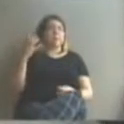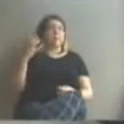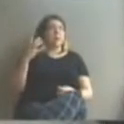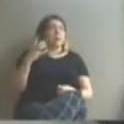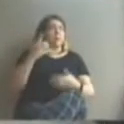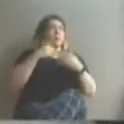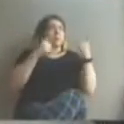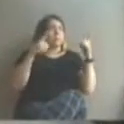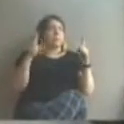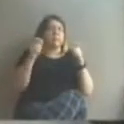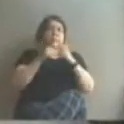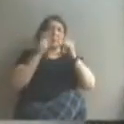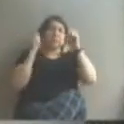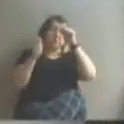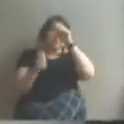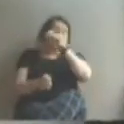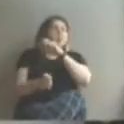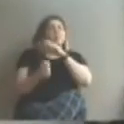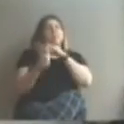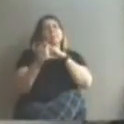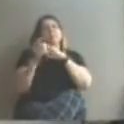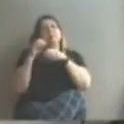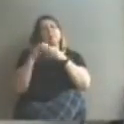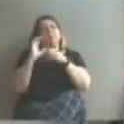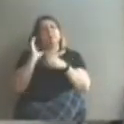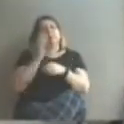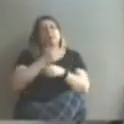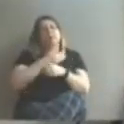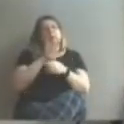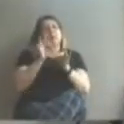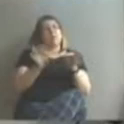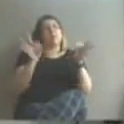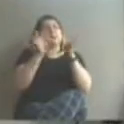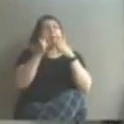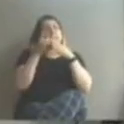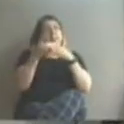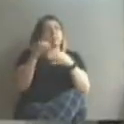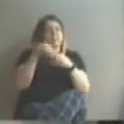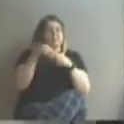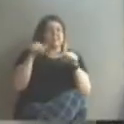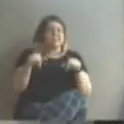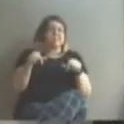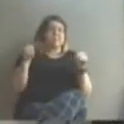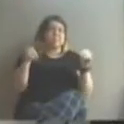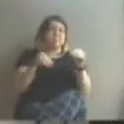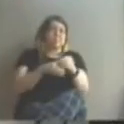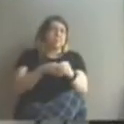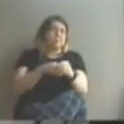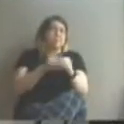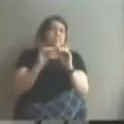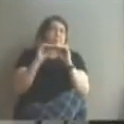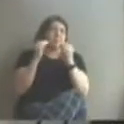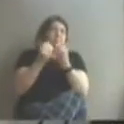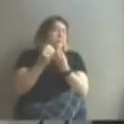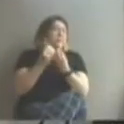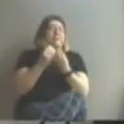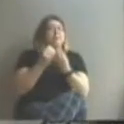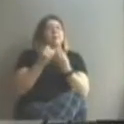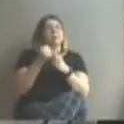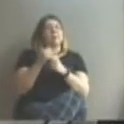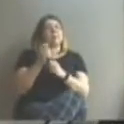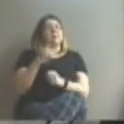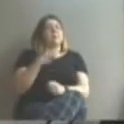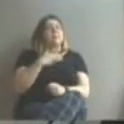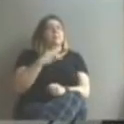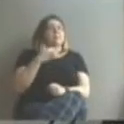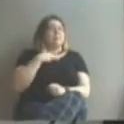we're going through with the changes in our key leaders in this organization, it just makes me